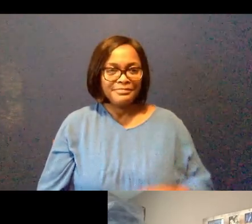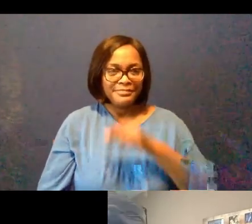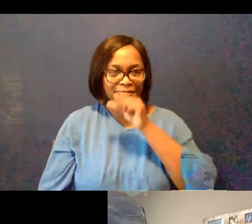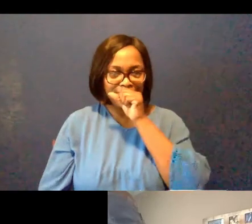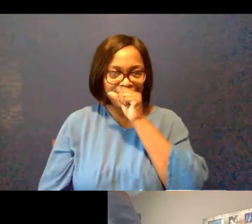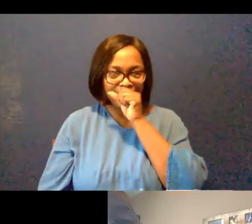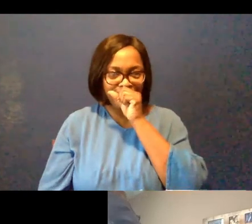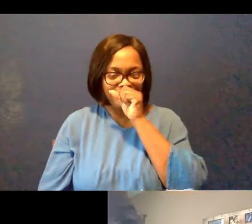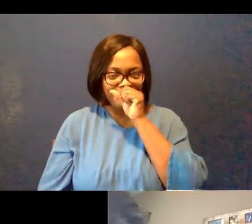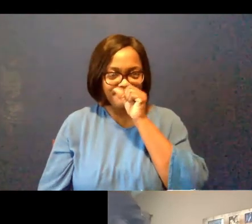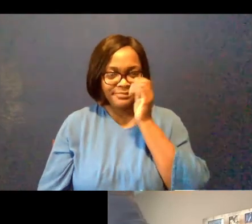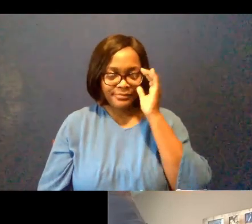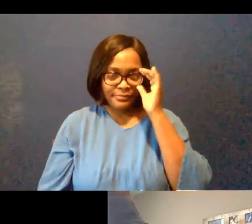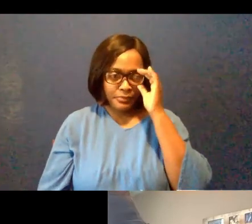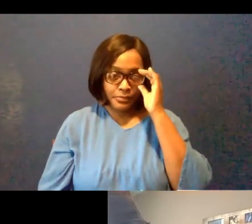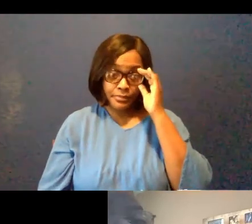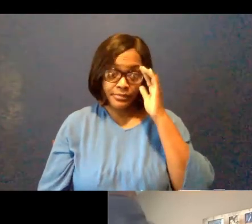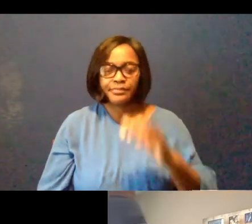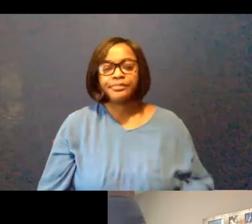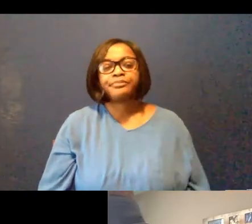Can you hear me now?